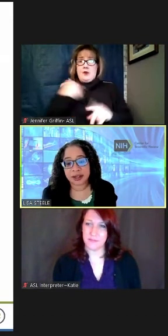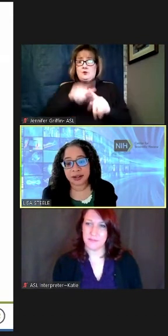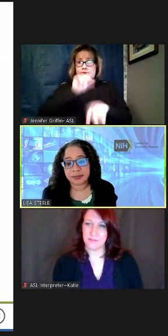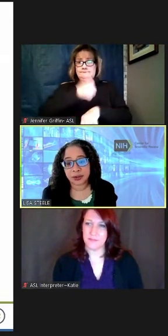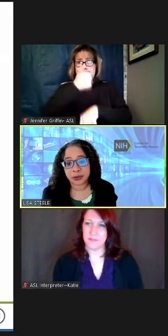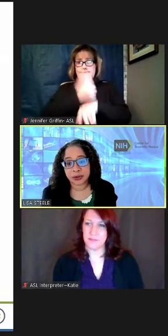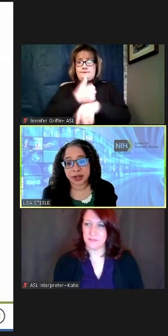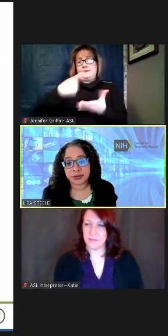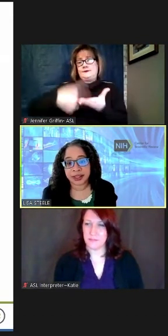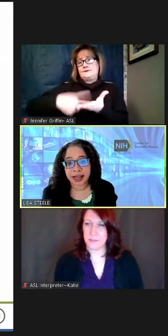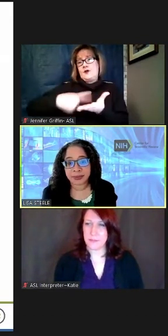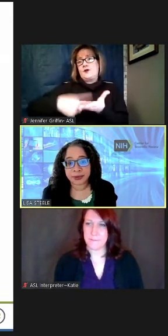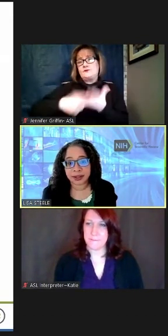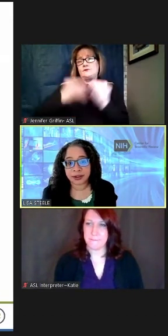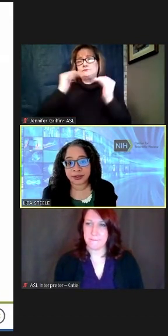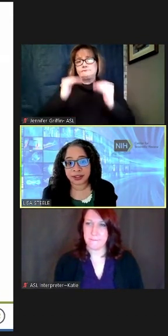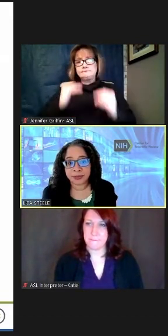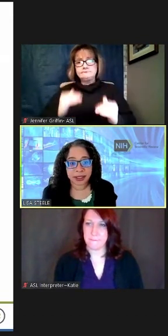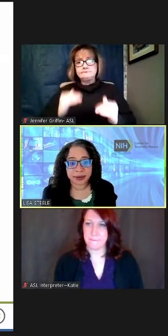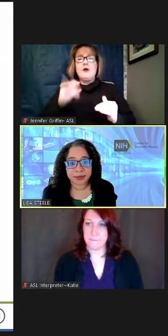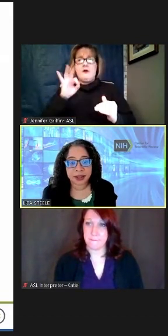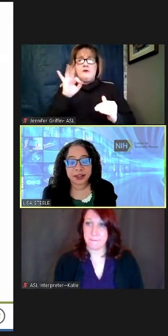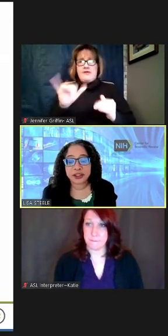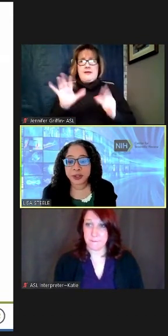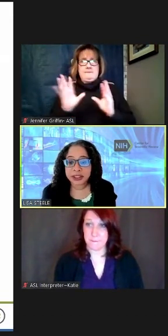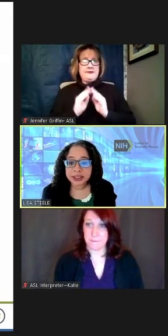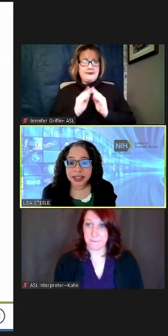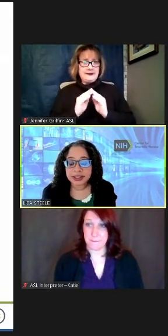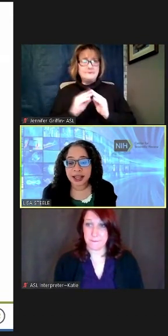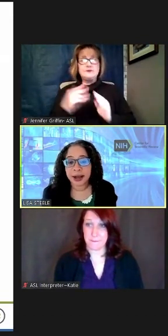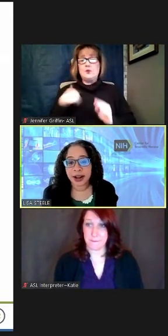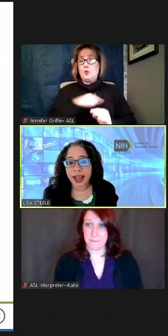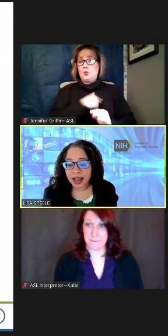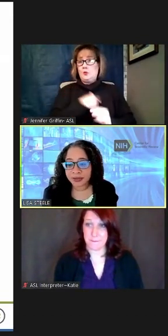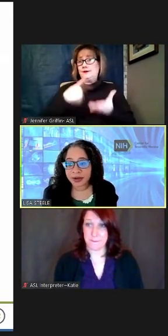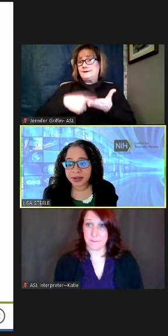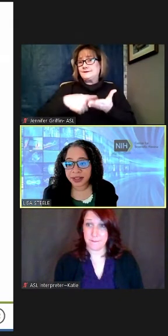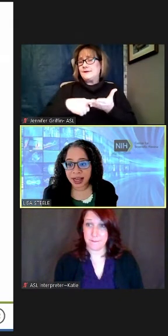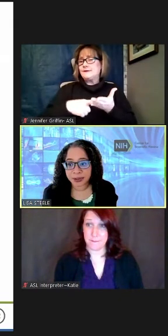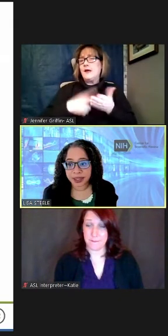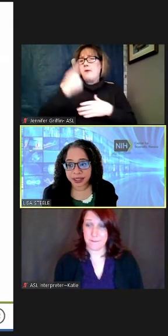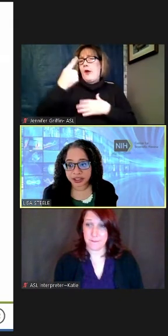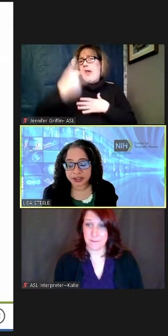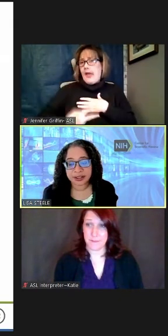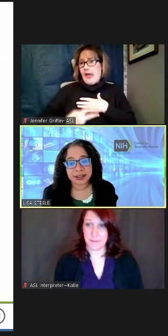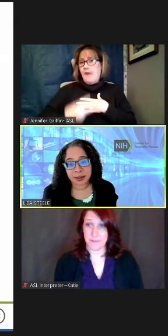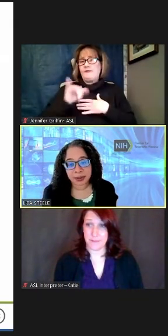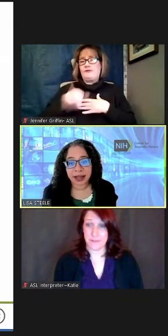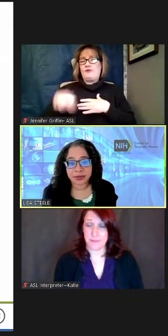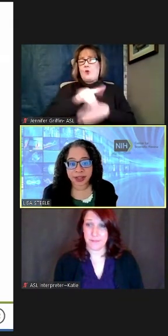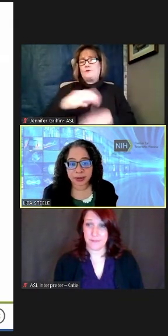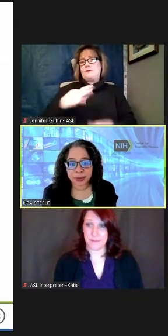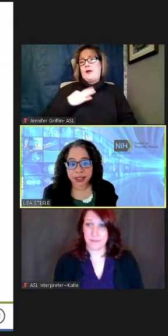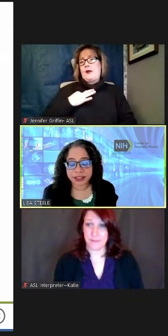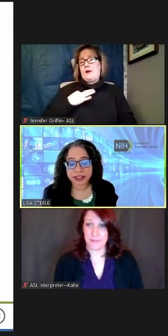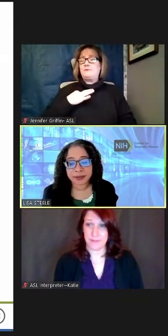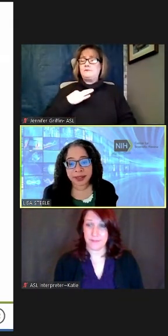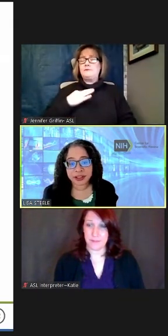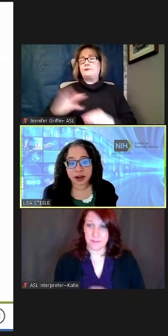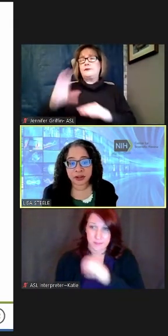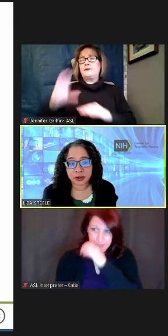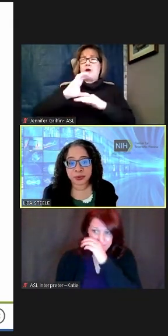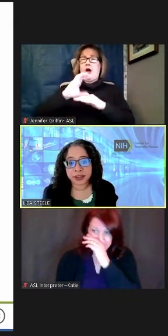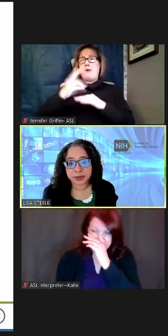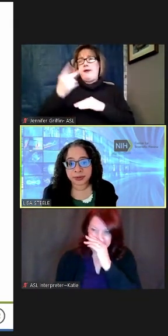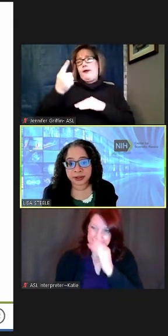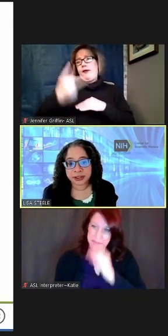discussion order of the meeting. So we discuss about half of the applications, the top half of the applications, based